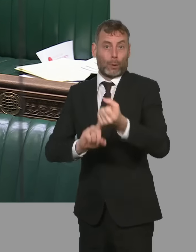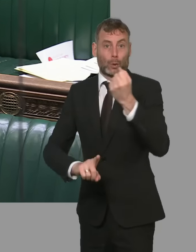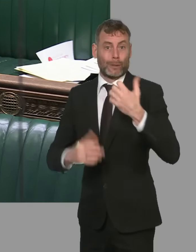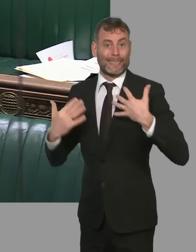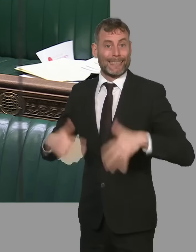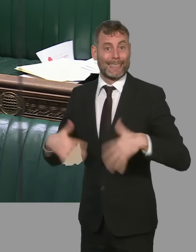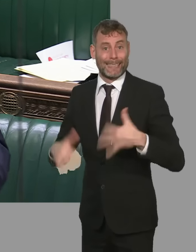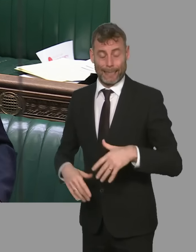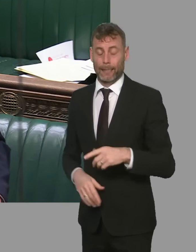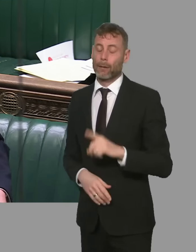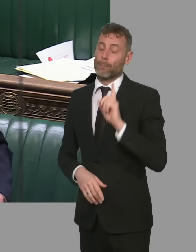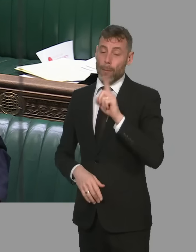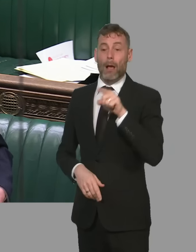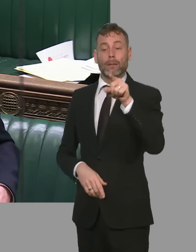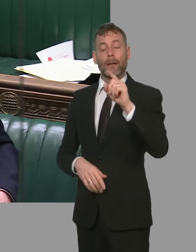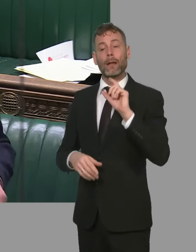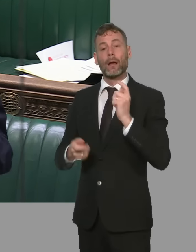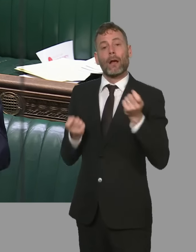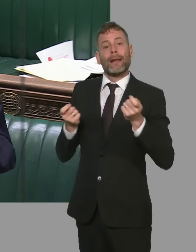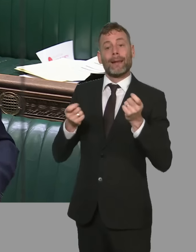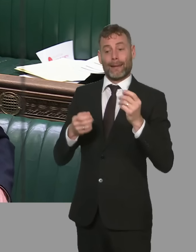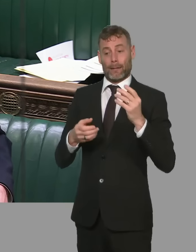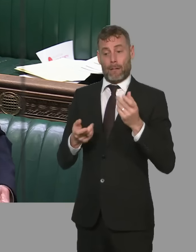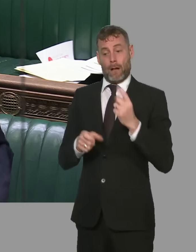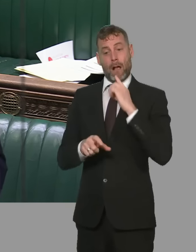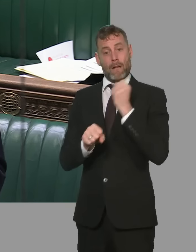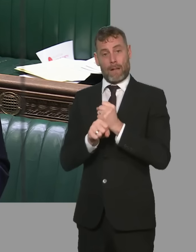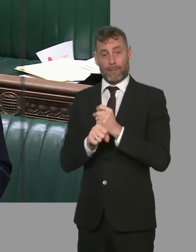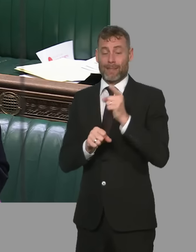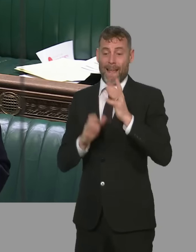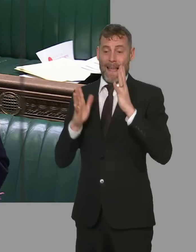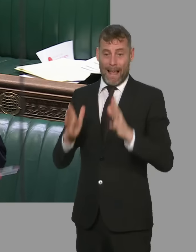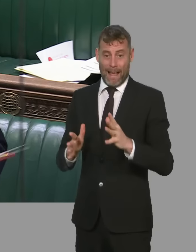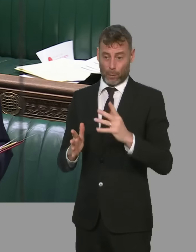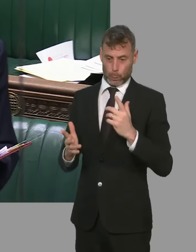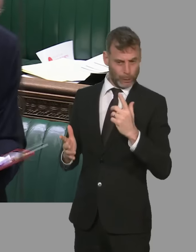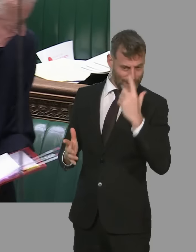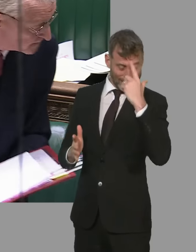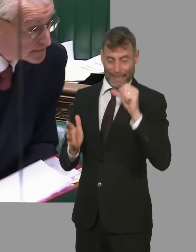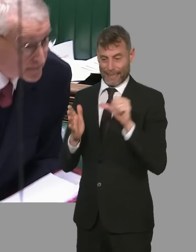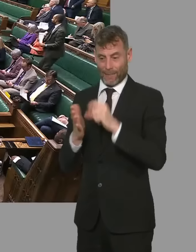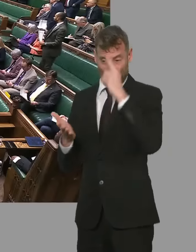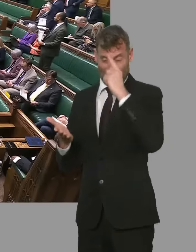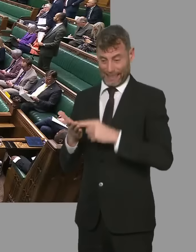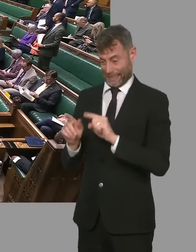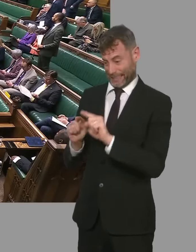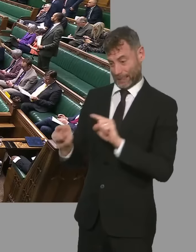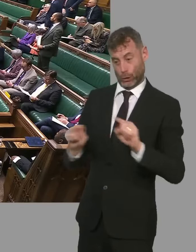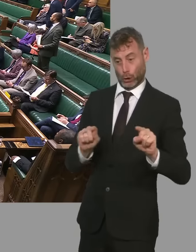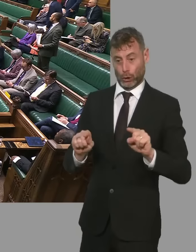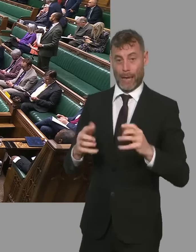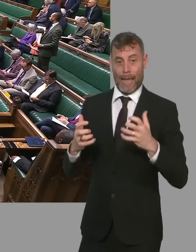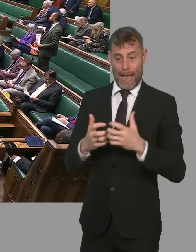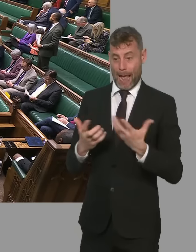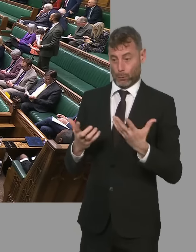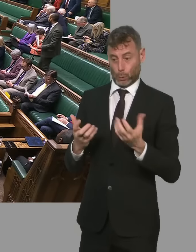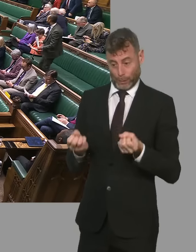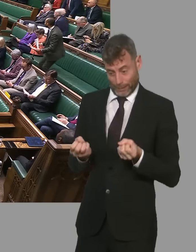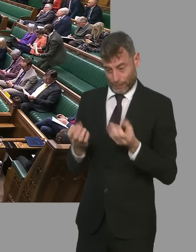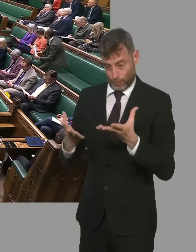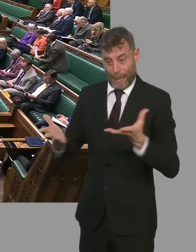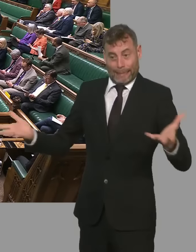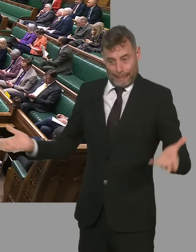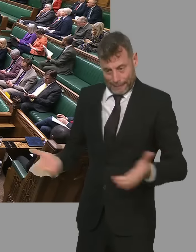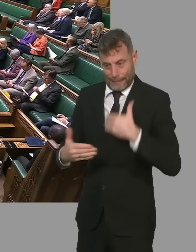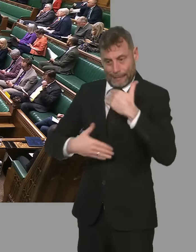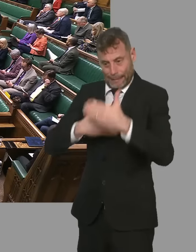We're giving a record settlement to the Executive. They have to decide how to spend it most effectively. Jim Ellis. As the